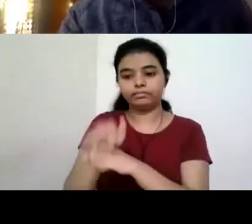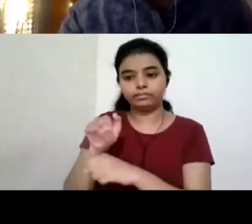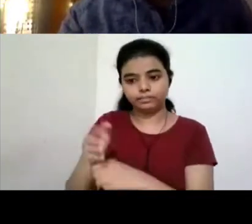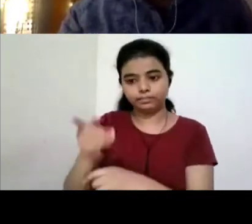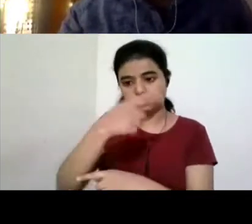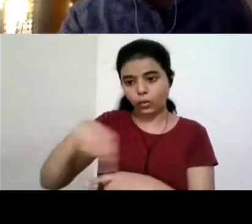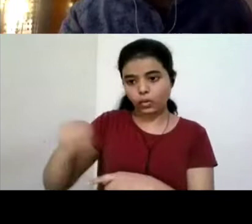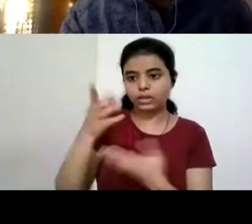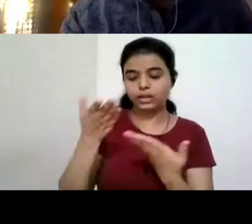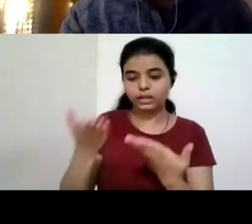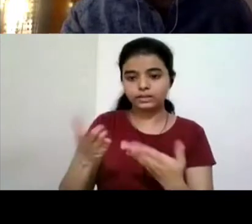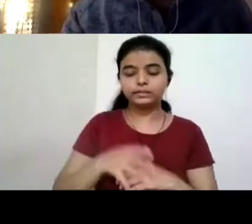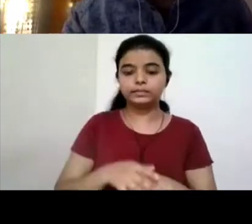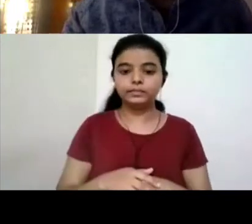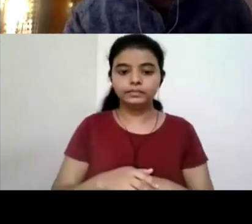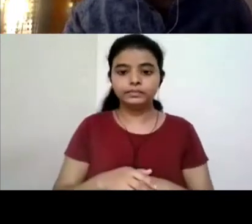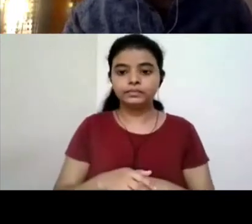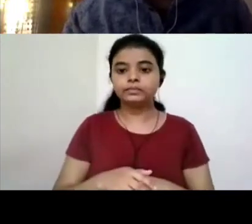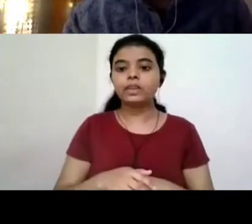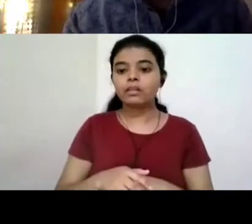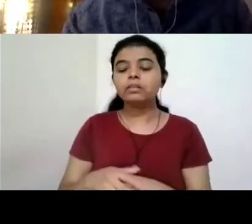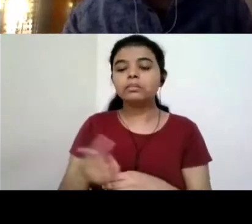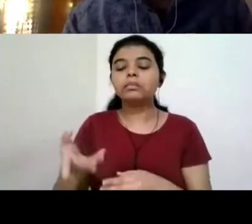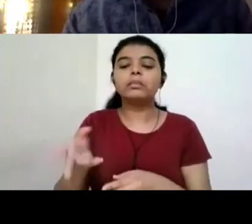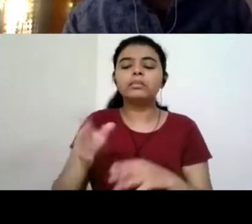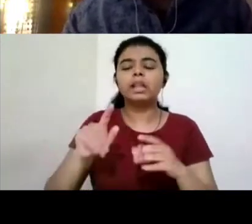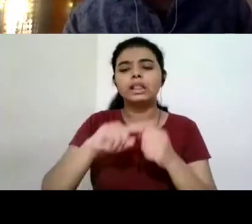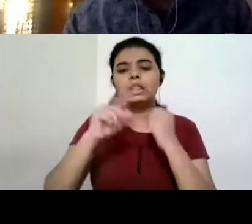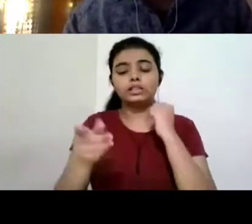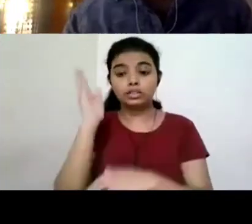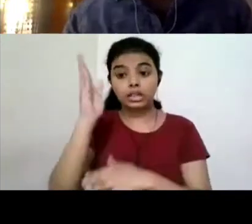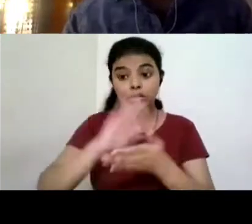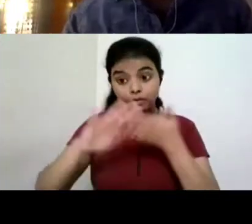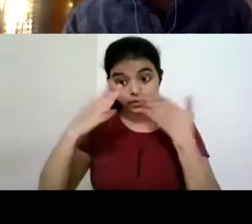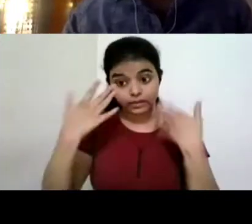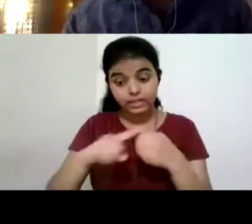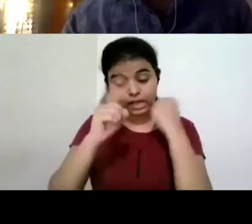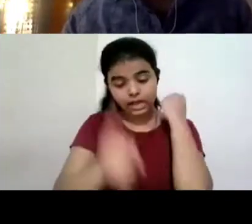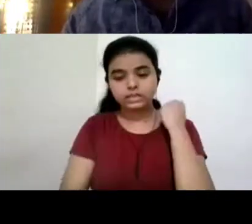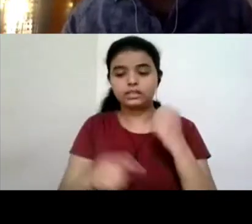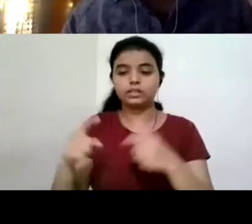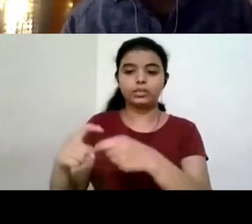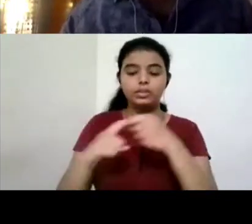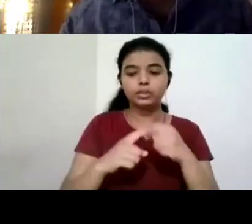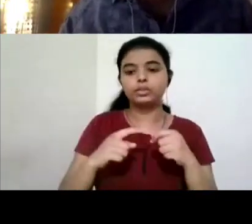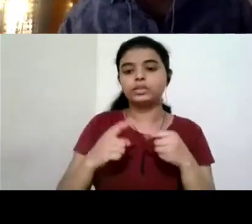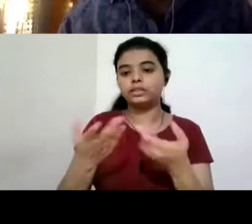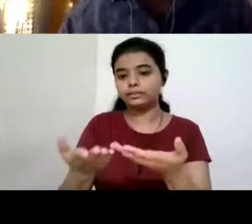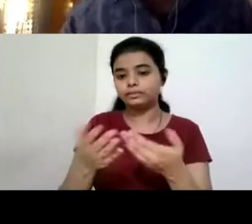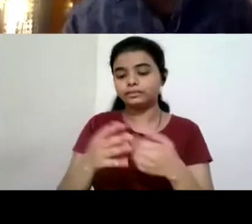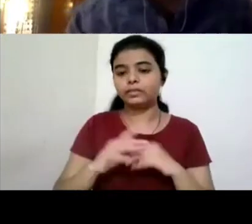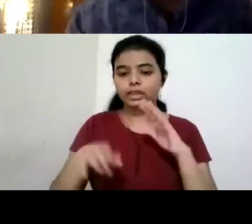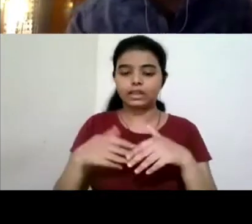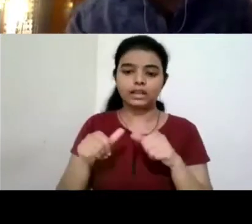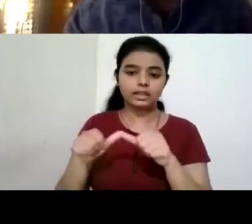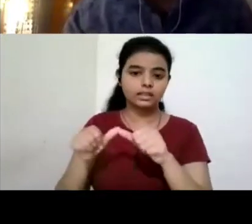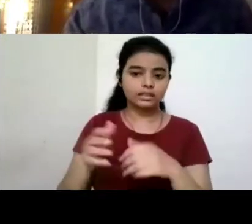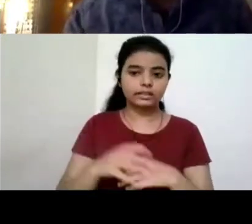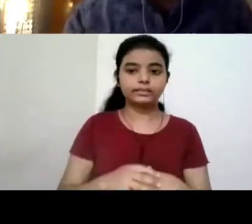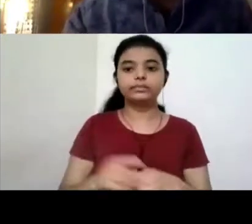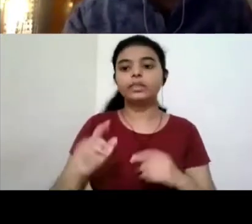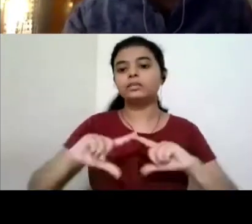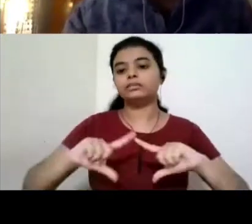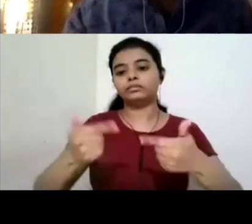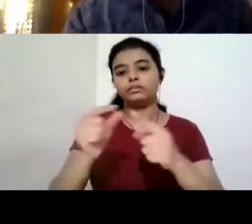And we'll take those questions at the end of the lecture. Over to you, Professor Dhanda. Thank